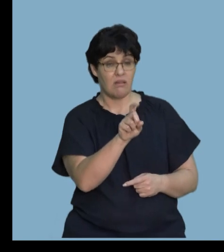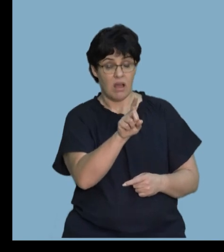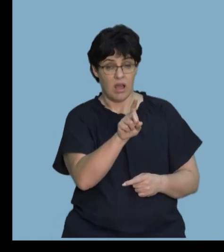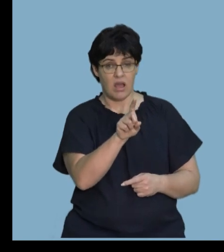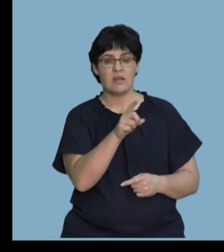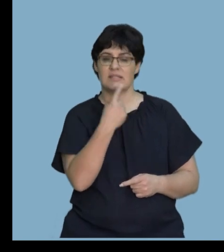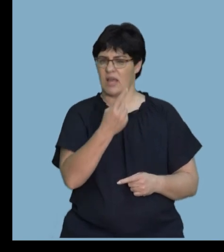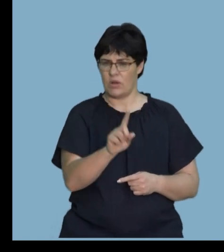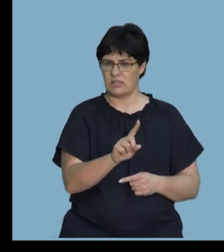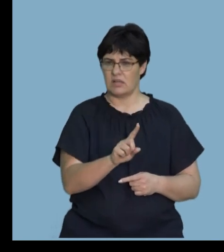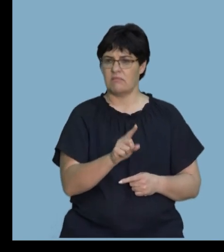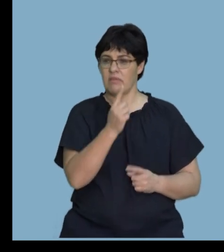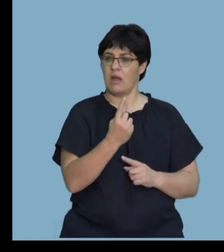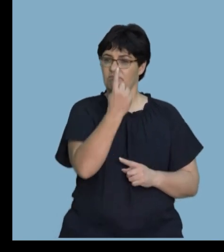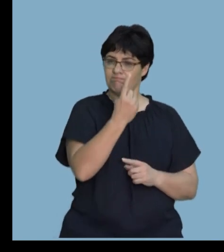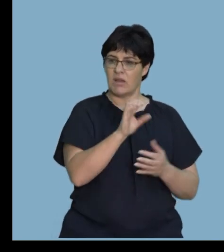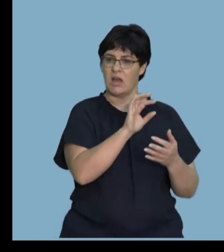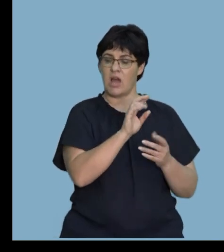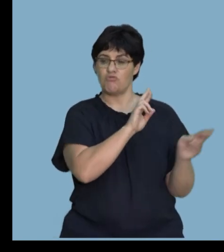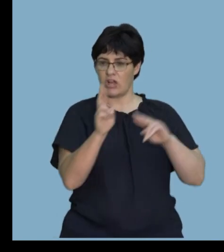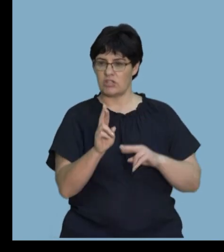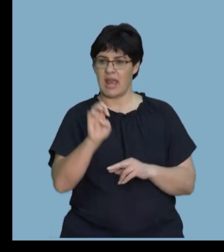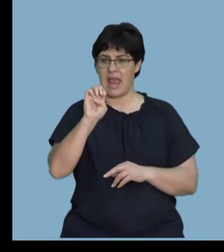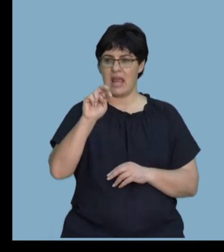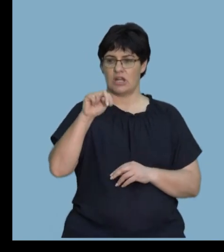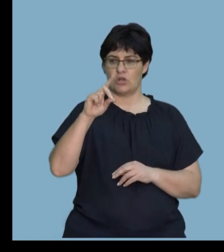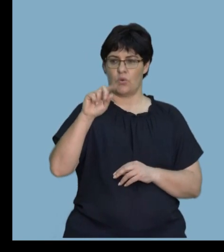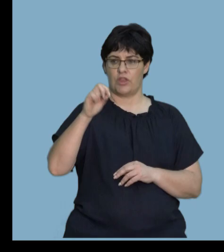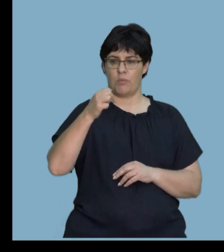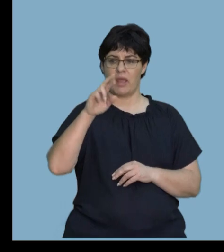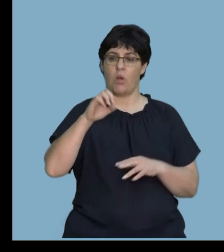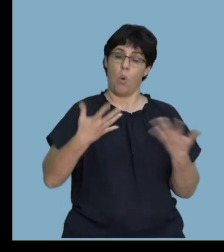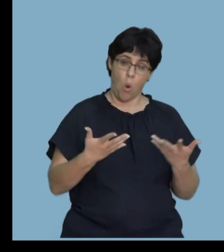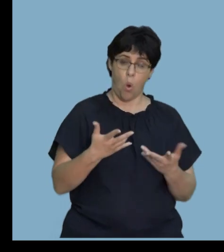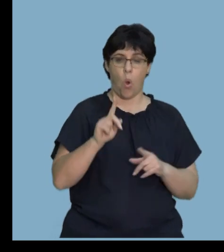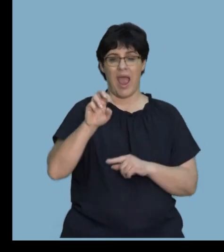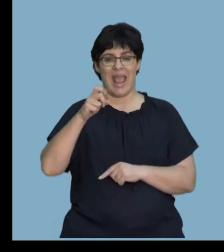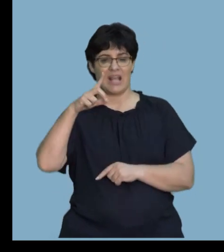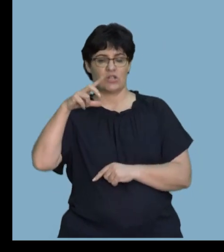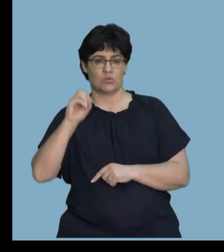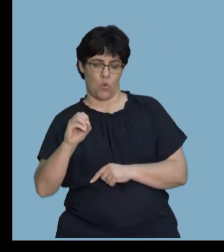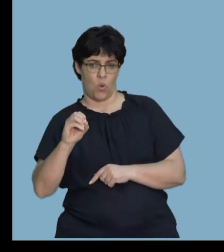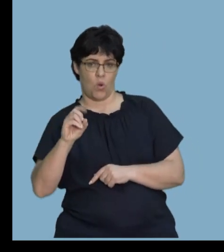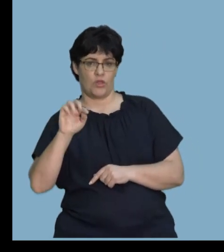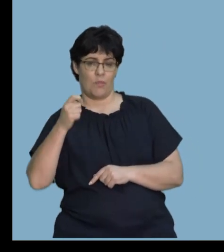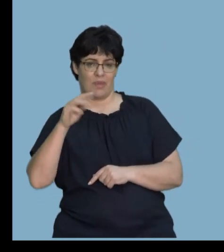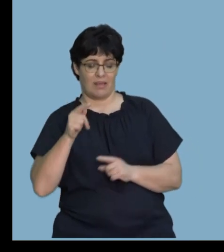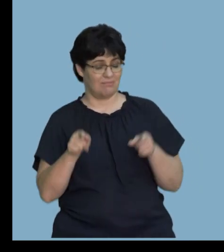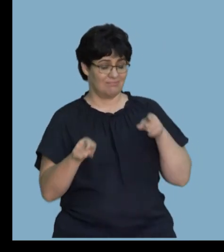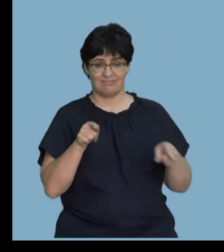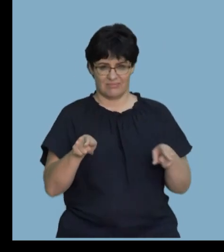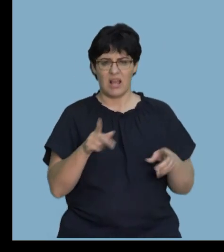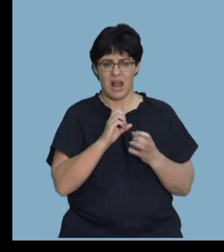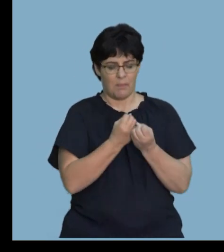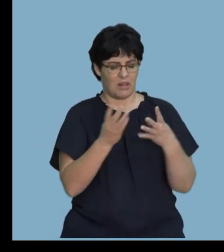question says, is the above reaction endothermic or exothermic? So this is, a multiple choice, just that here